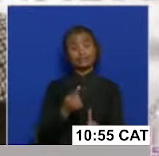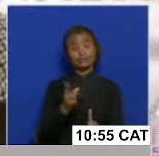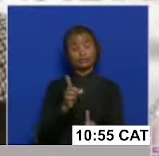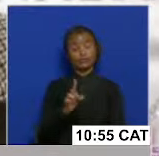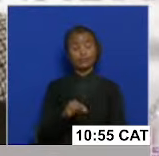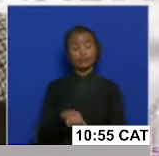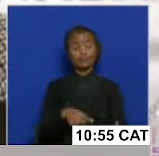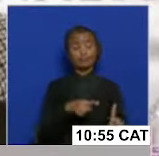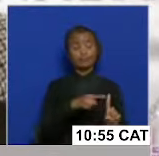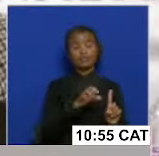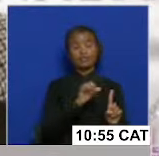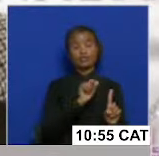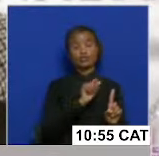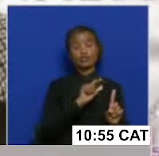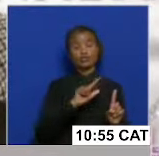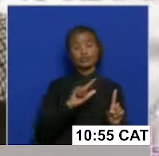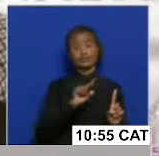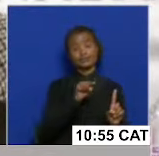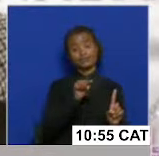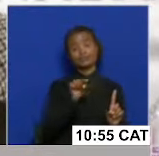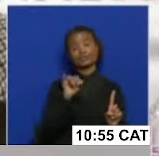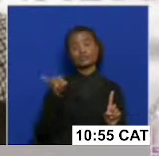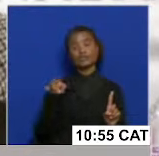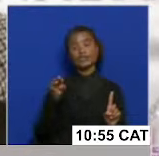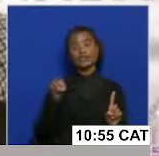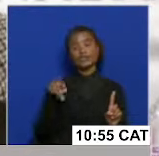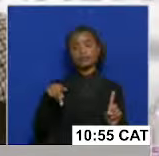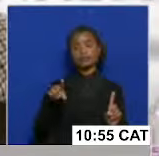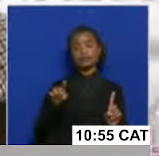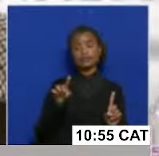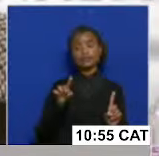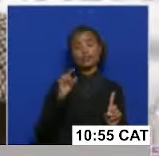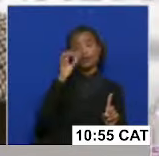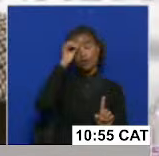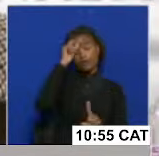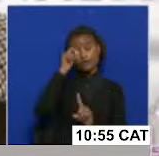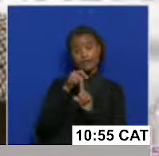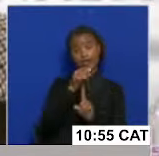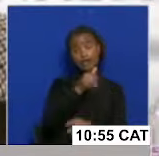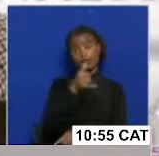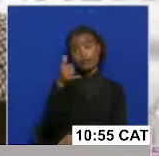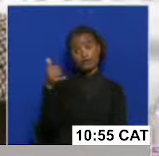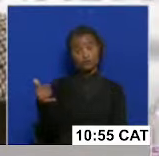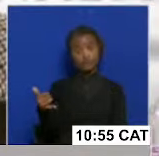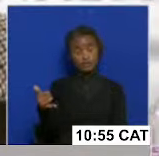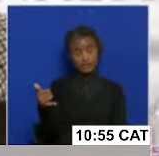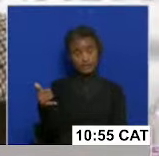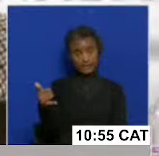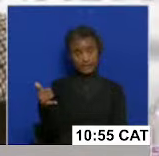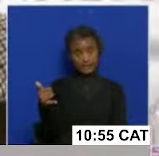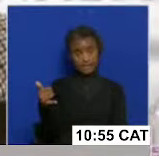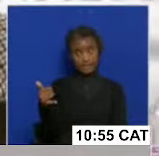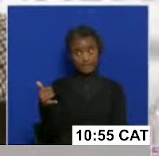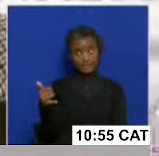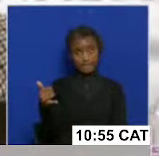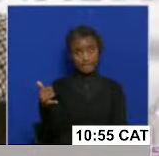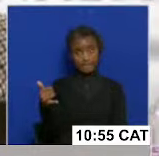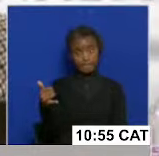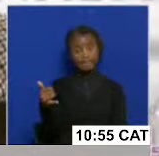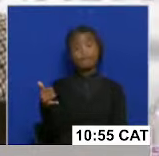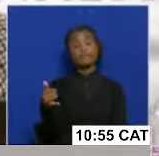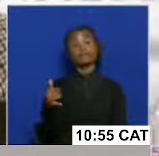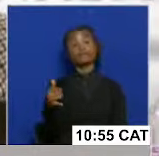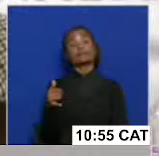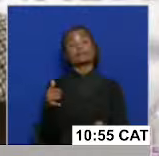JMPD officer and put the white male on the